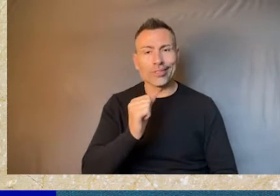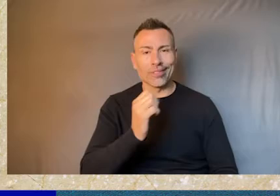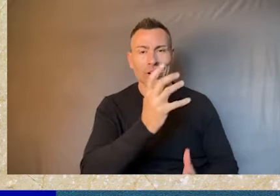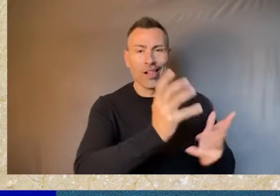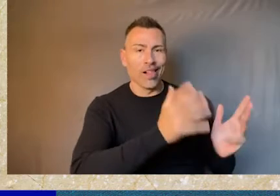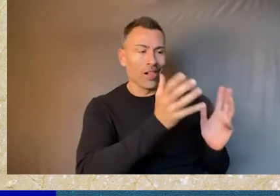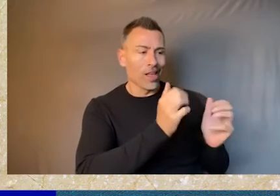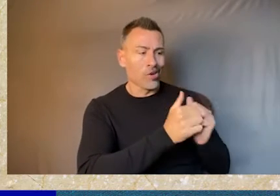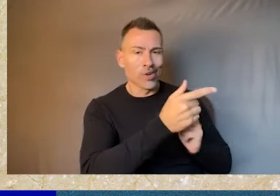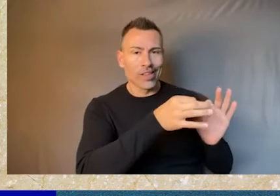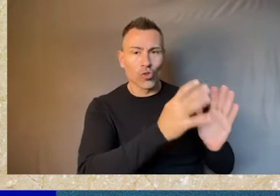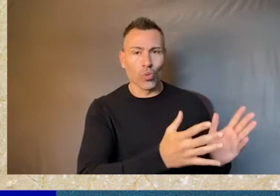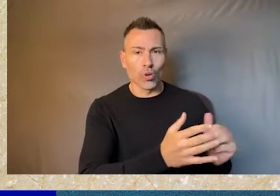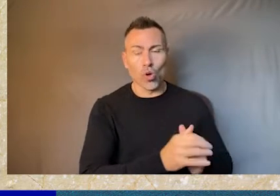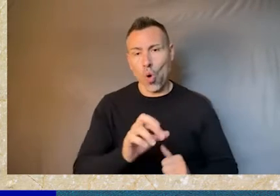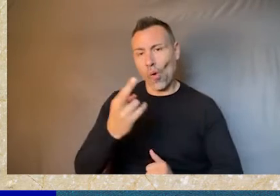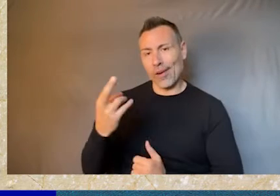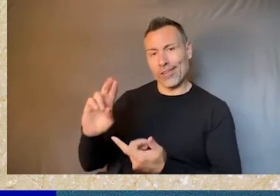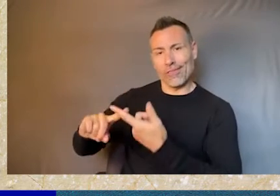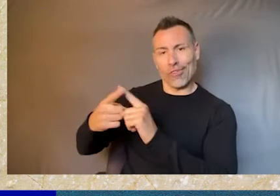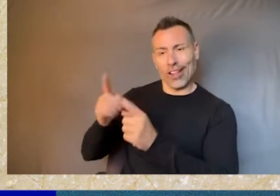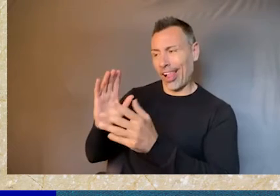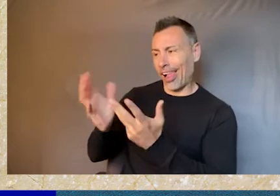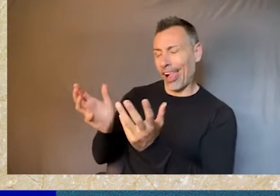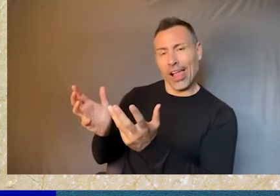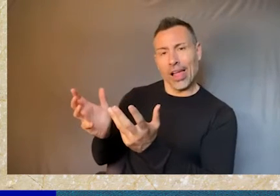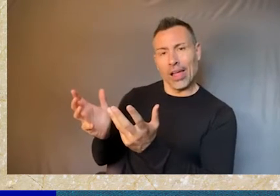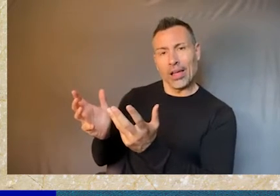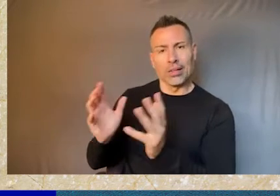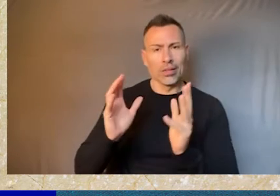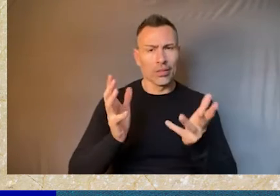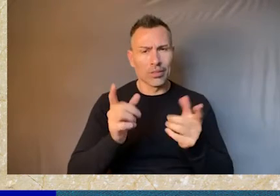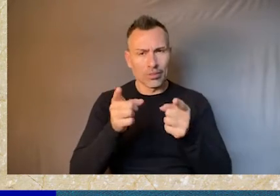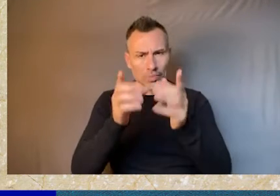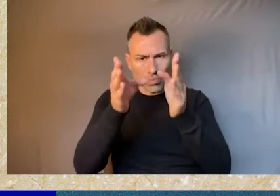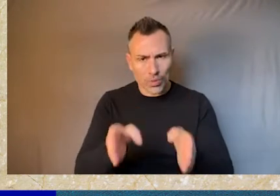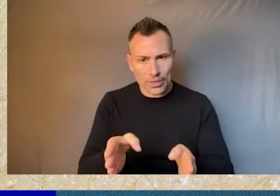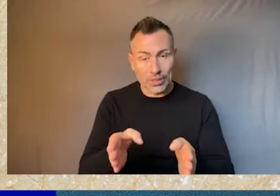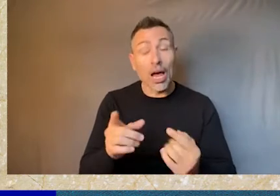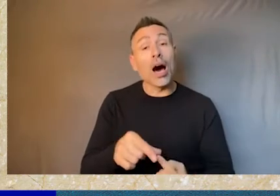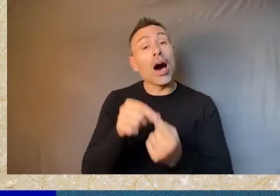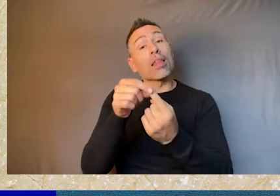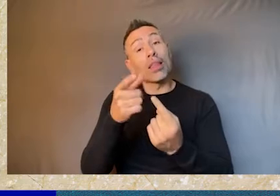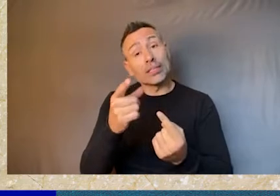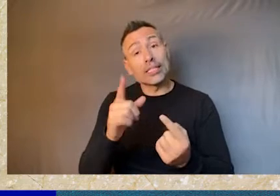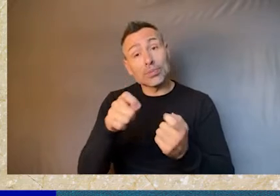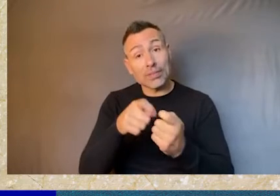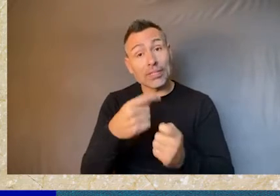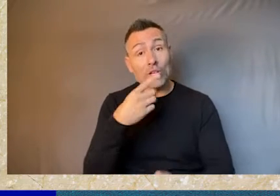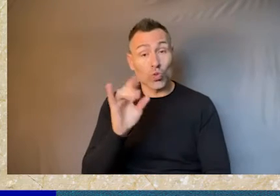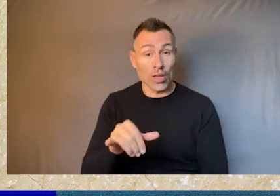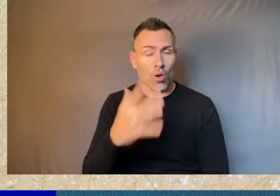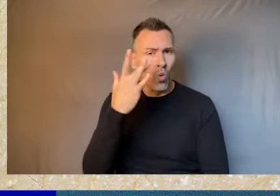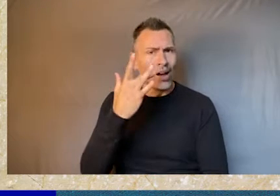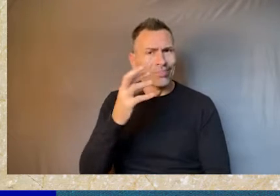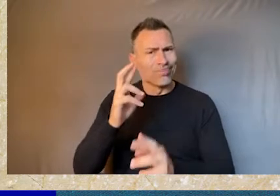with the disability unless they specifically tell you to do that. It's very important. It's a show of respect and a show